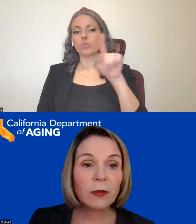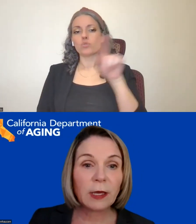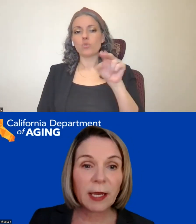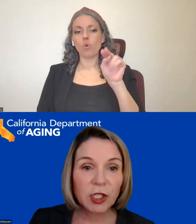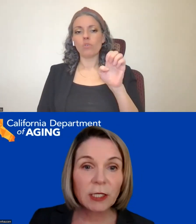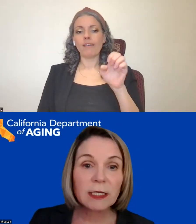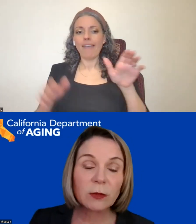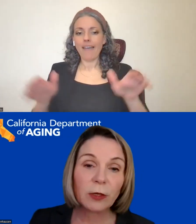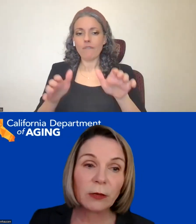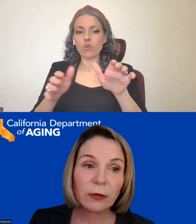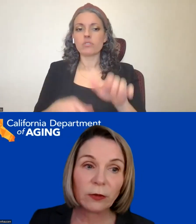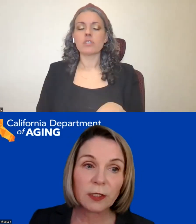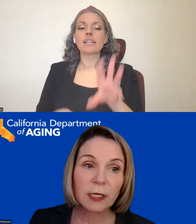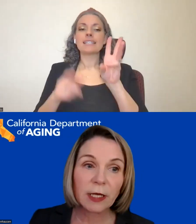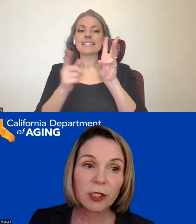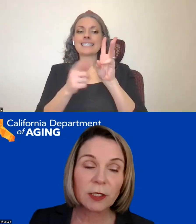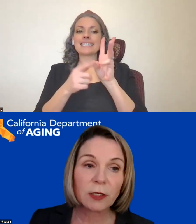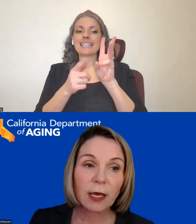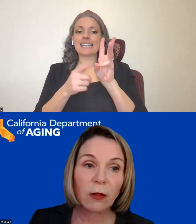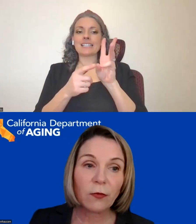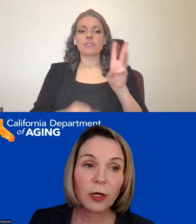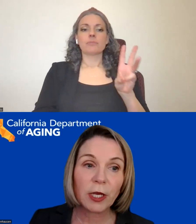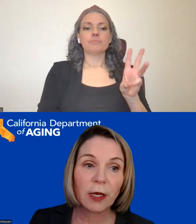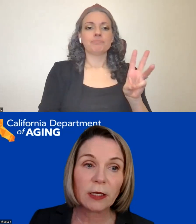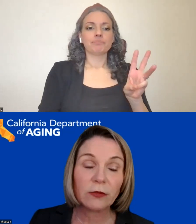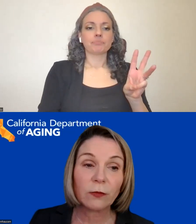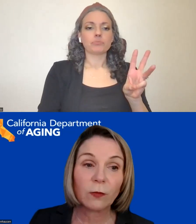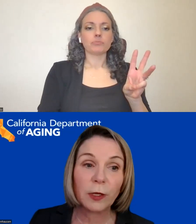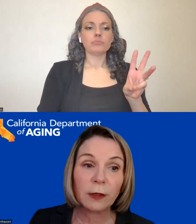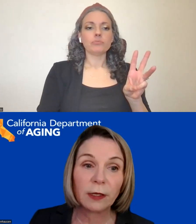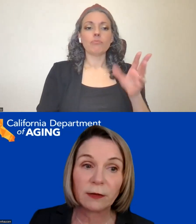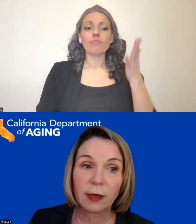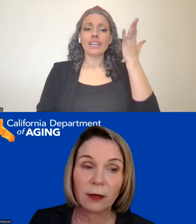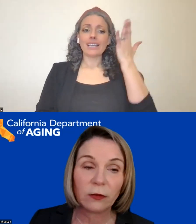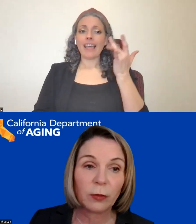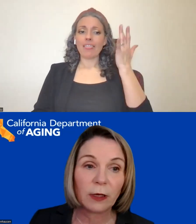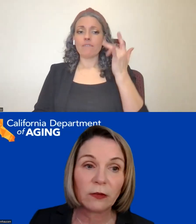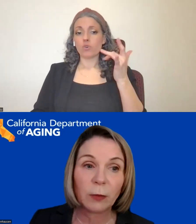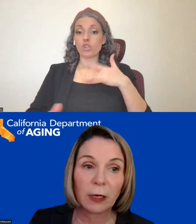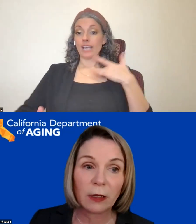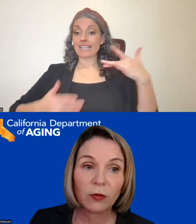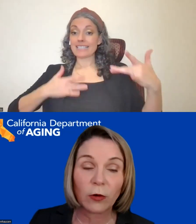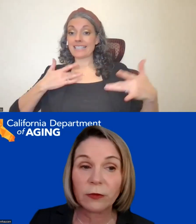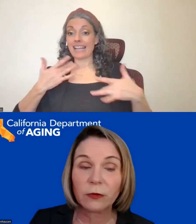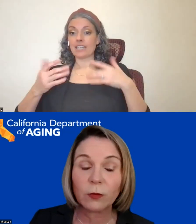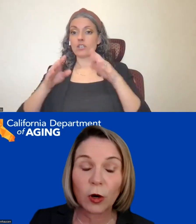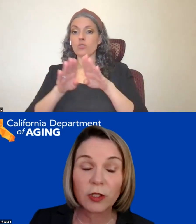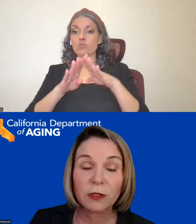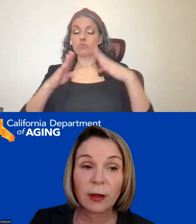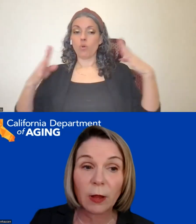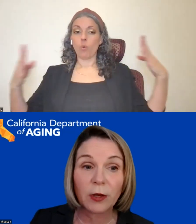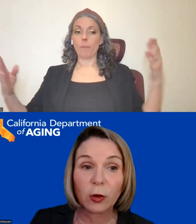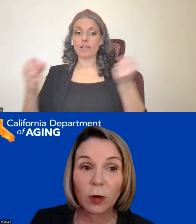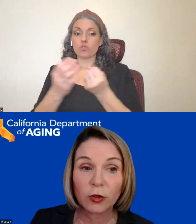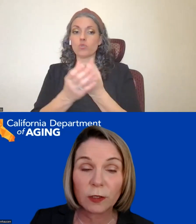of the Aging and Disability Resource Connections, California is really excited to be expanding its work